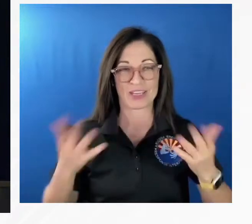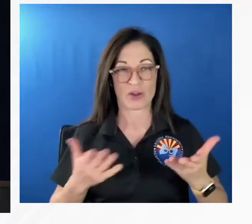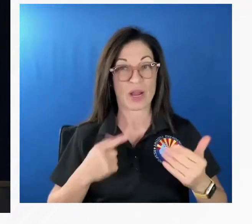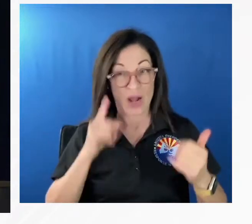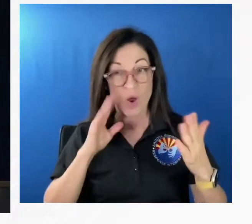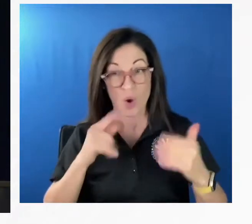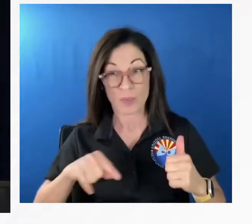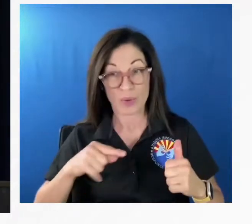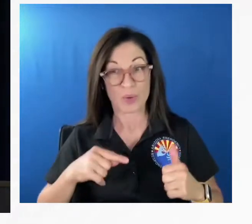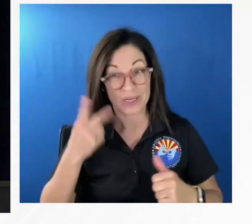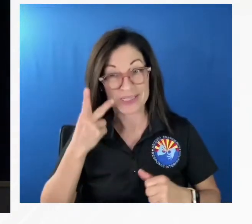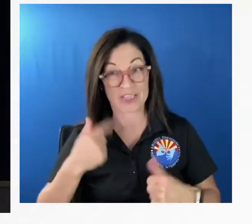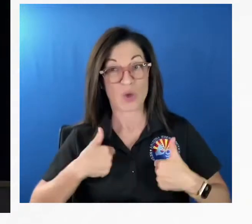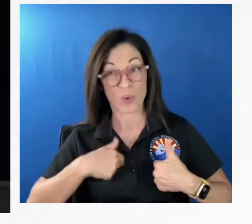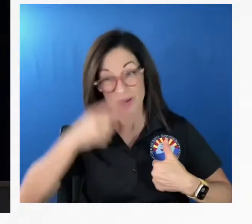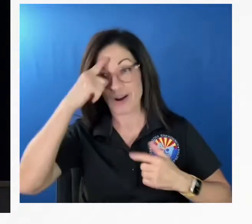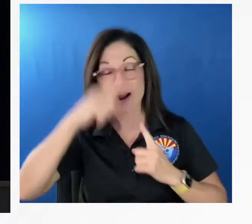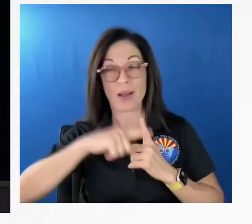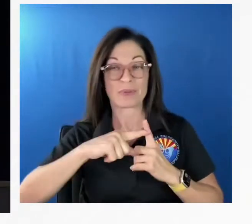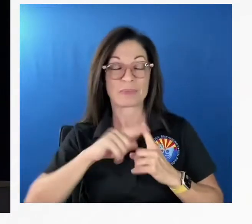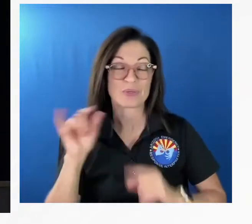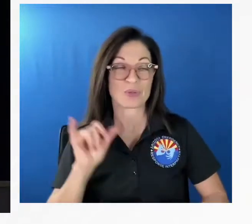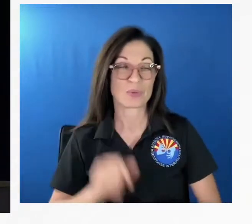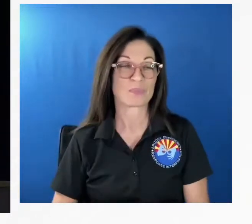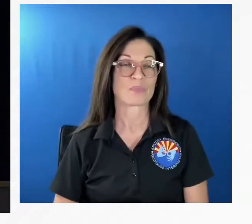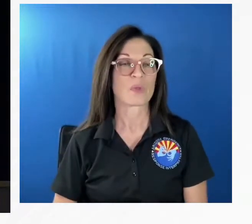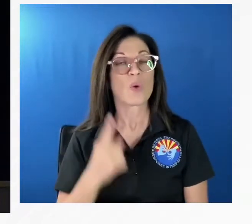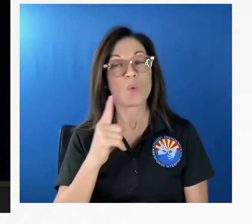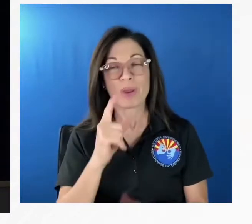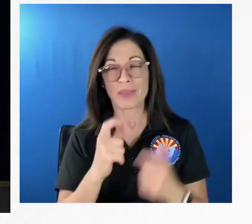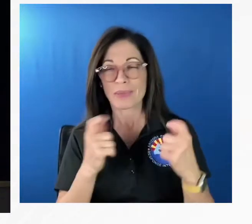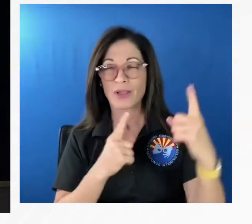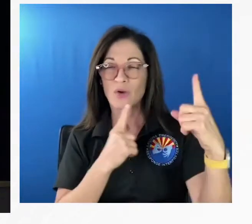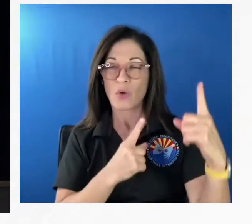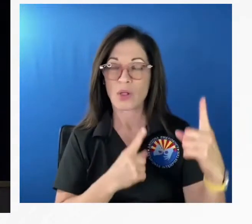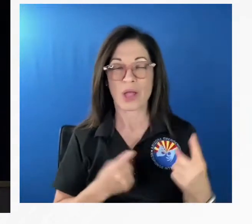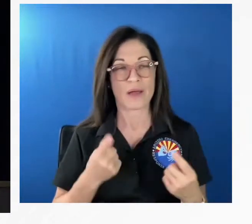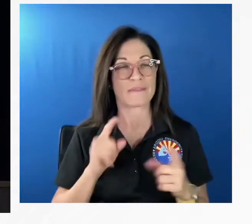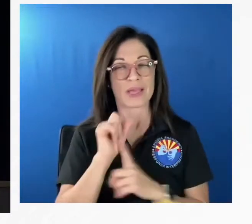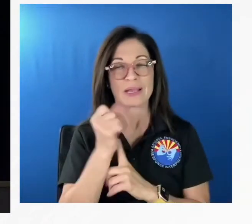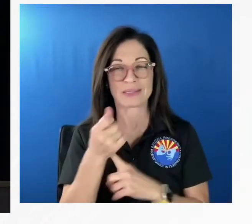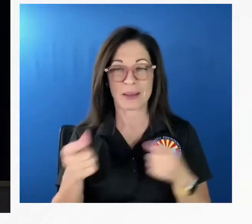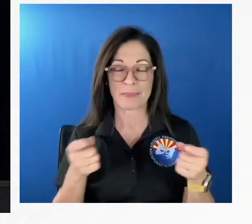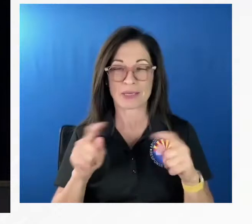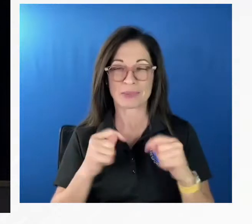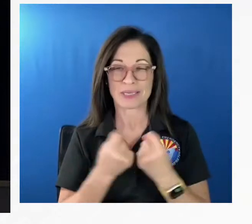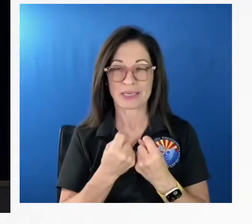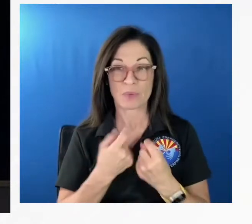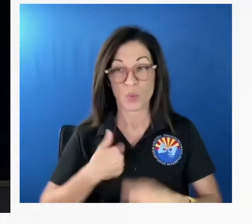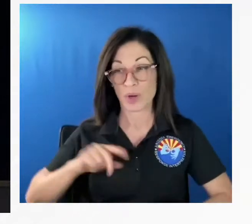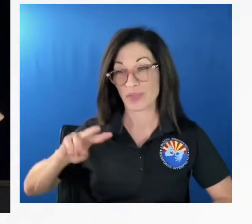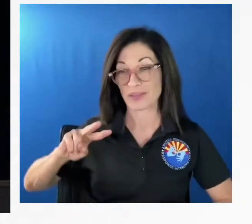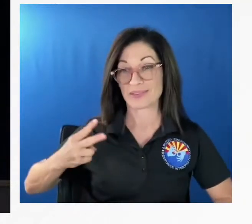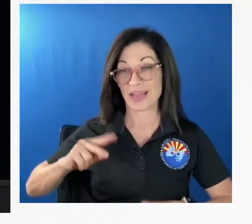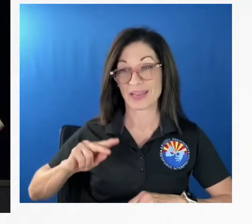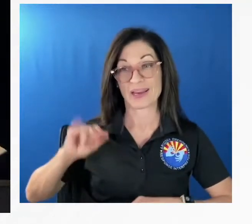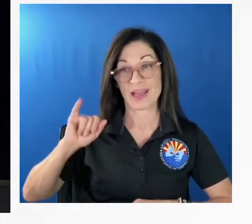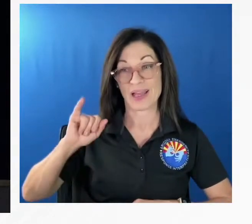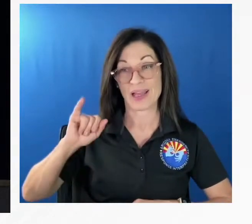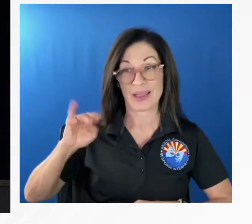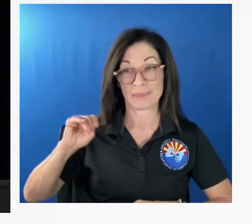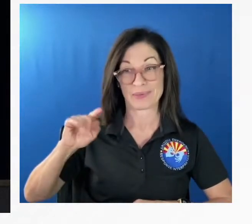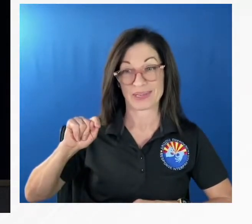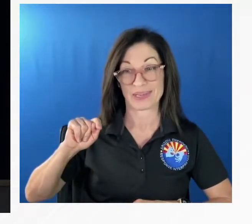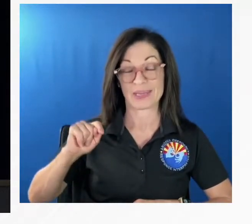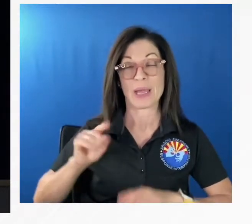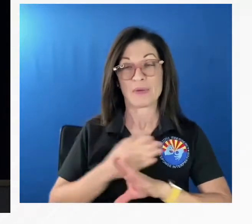well. Well, one of the main goals of incident management teams, we're the second incident management team that's been on this incident. Before us, it was California